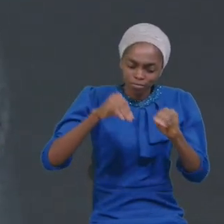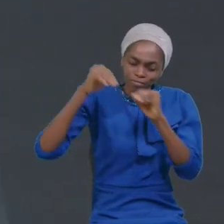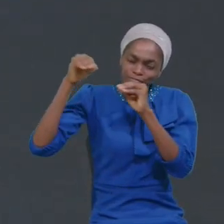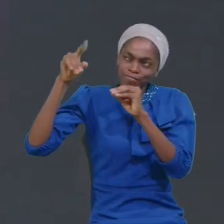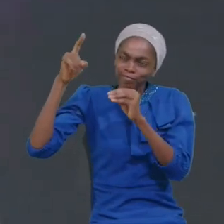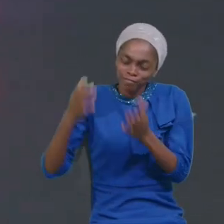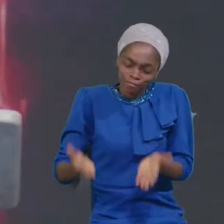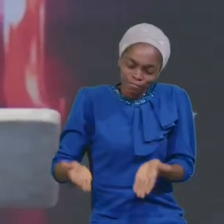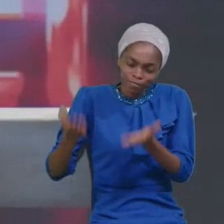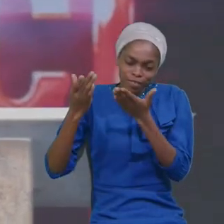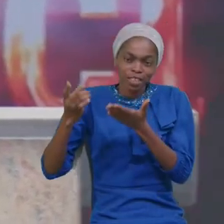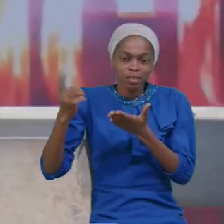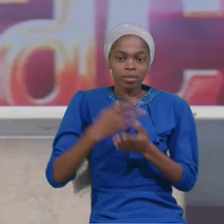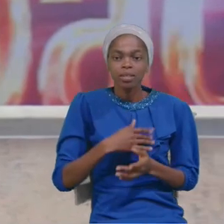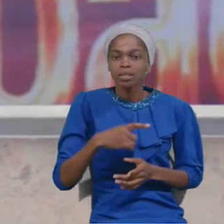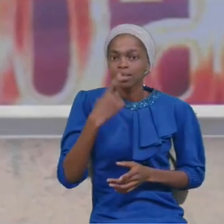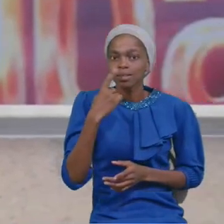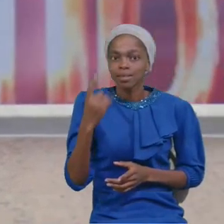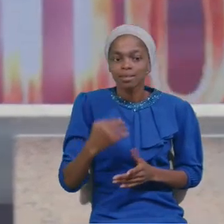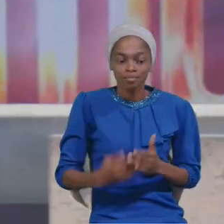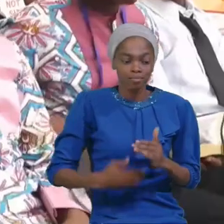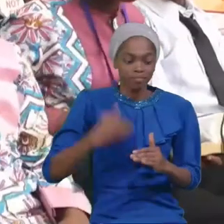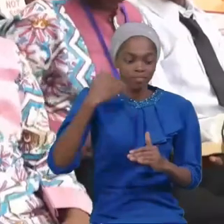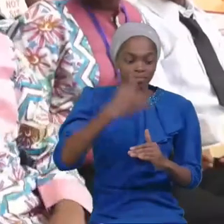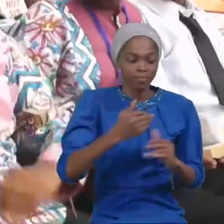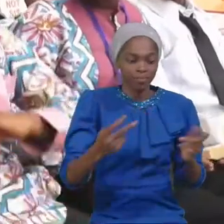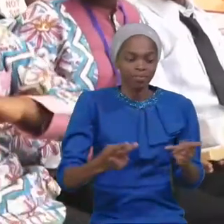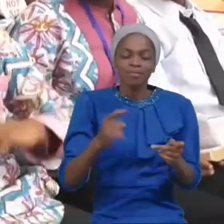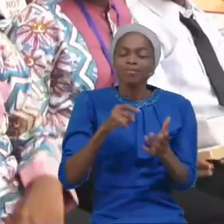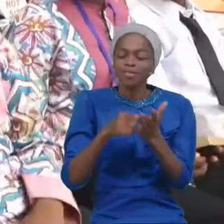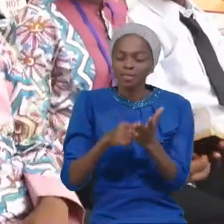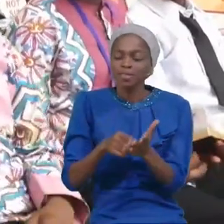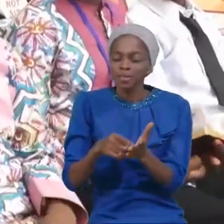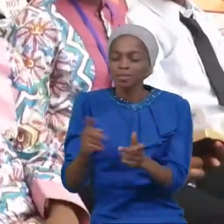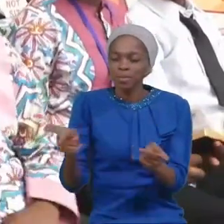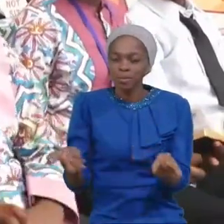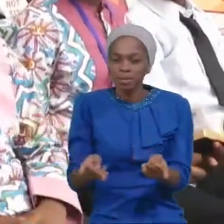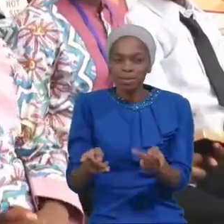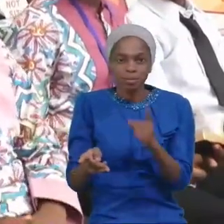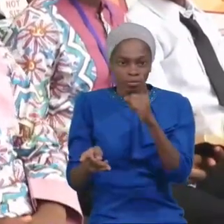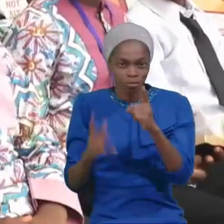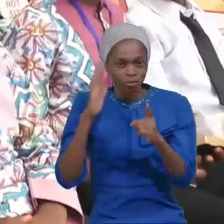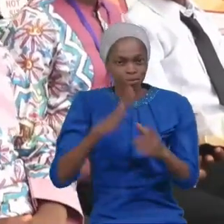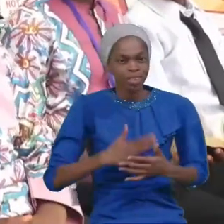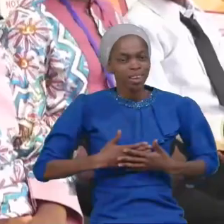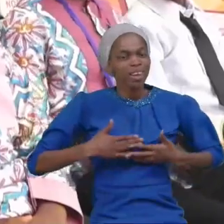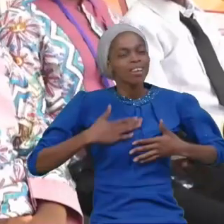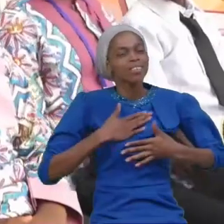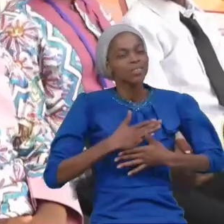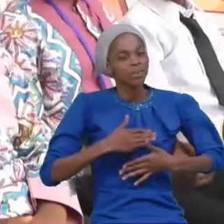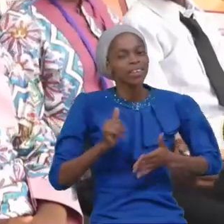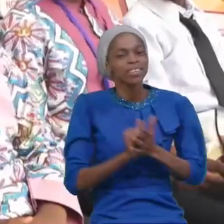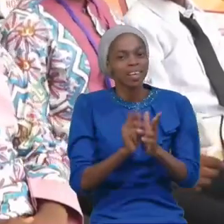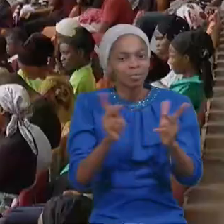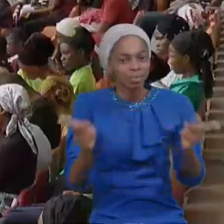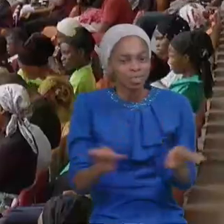will enjoy that place the Lord has put you. So that the